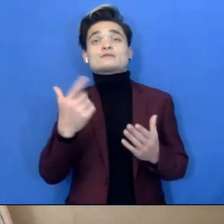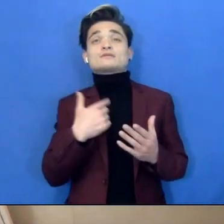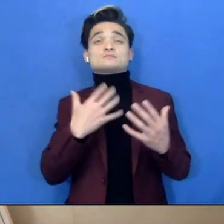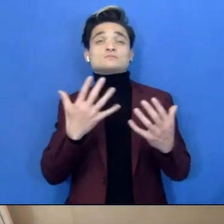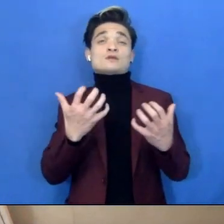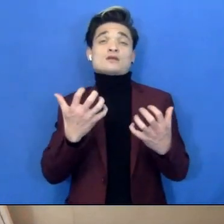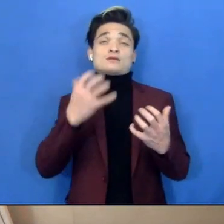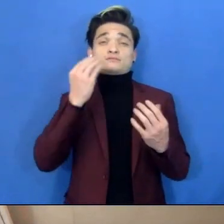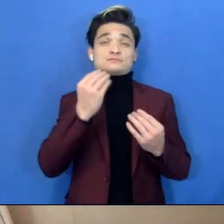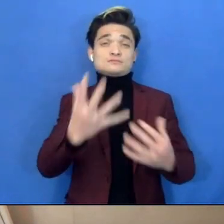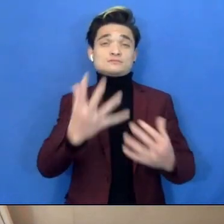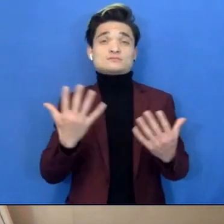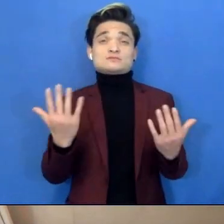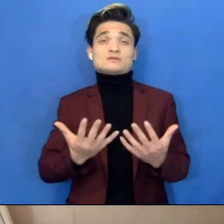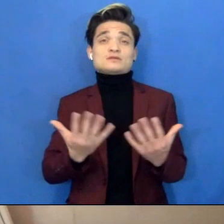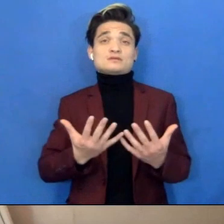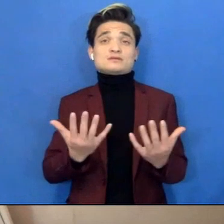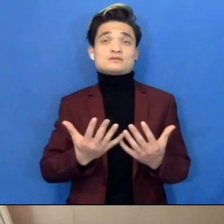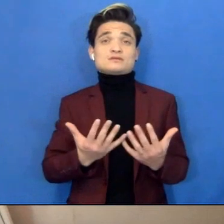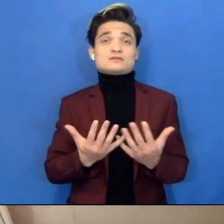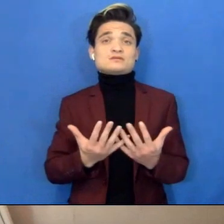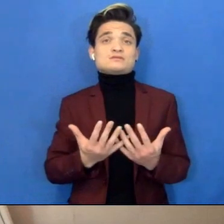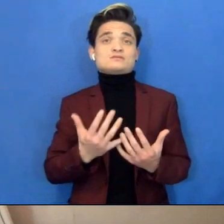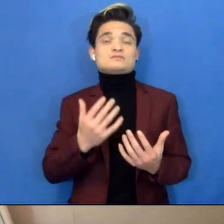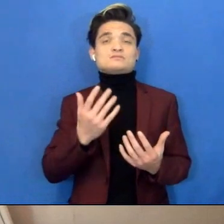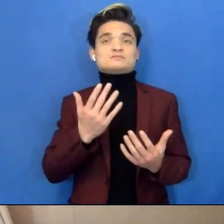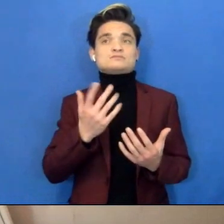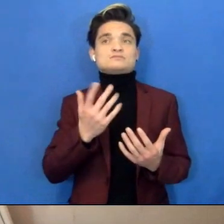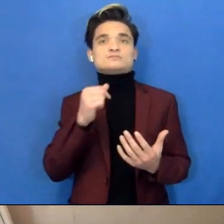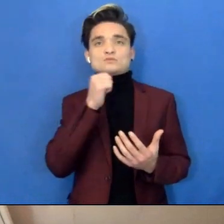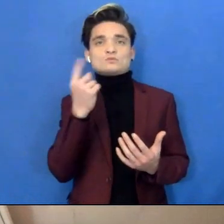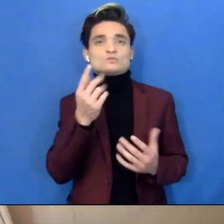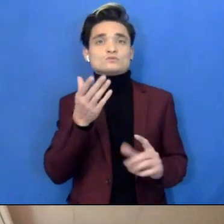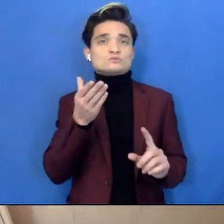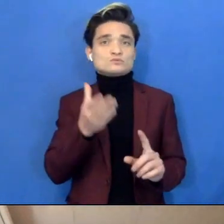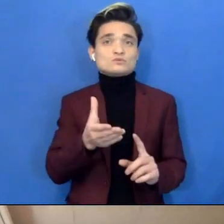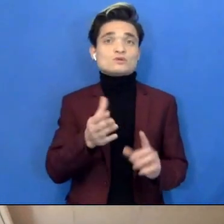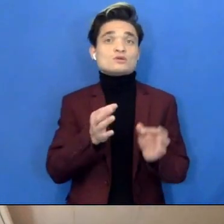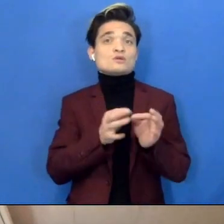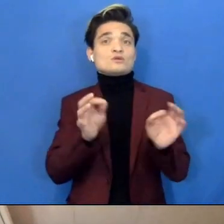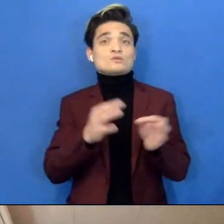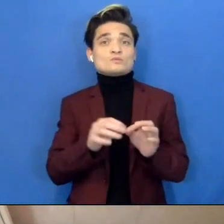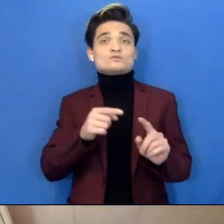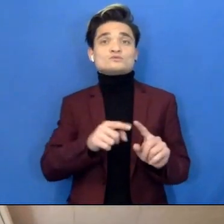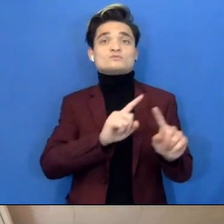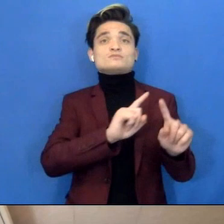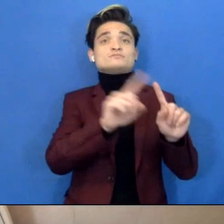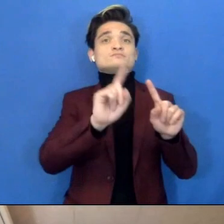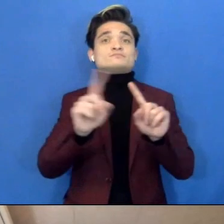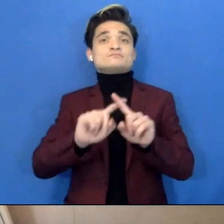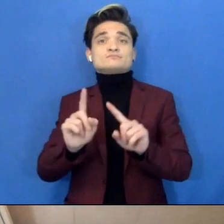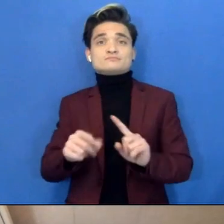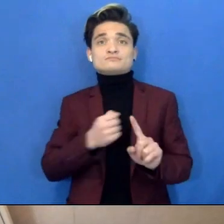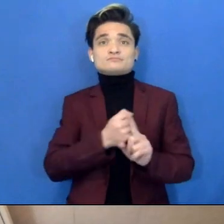just all languages, like different languages lead you to think differently. And this is